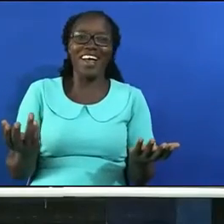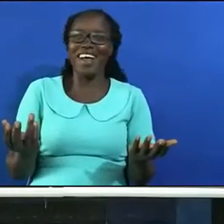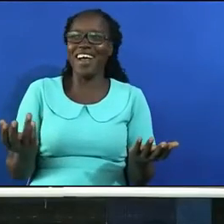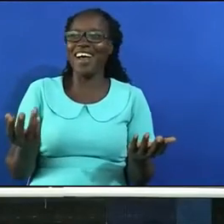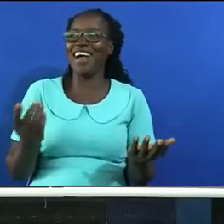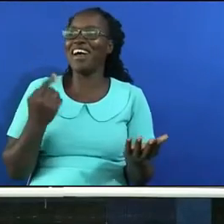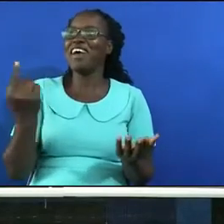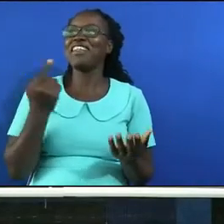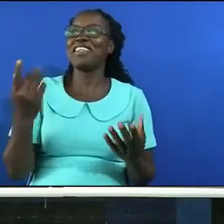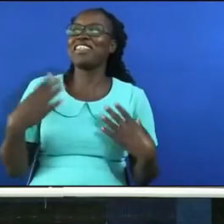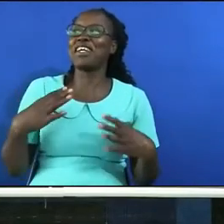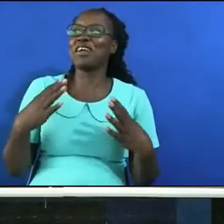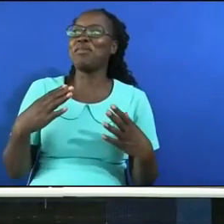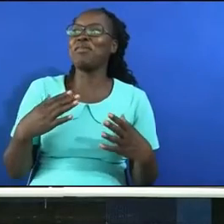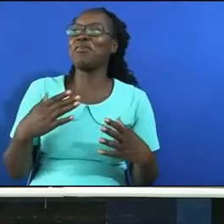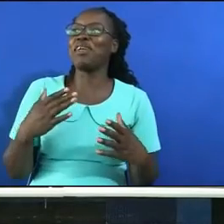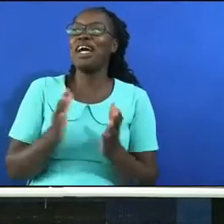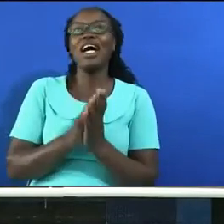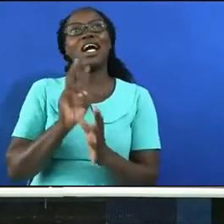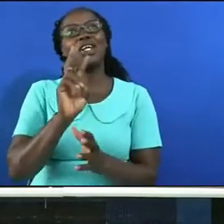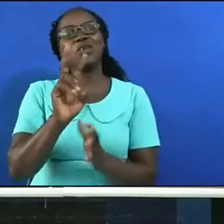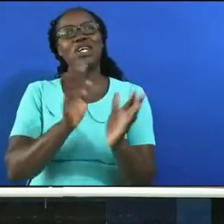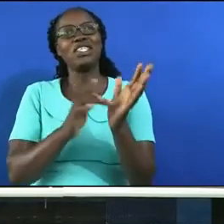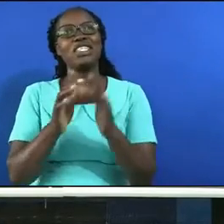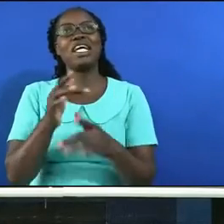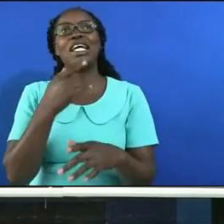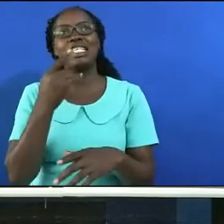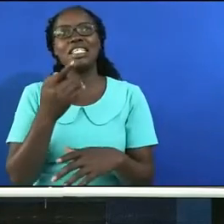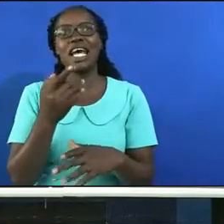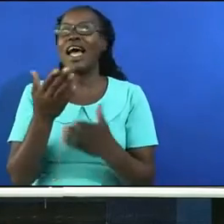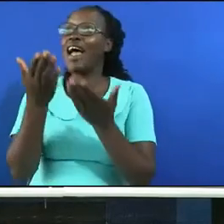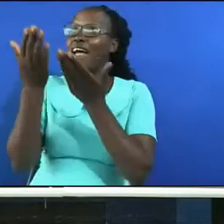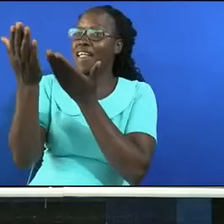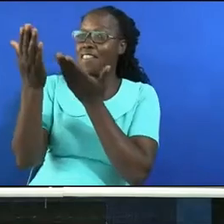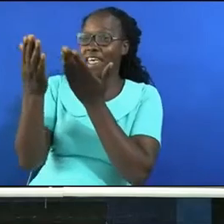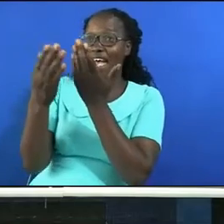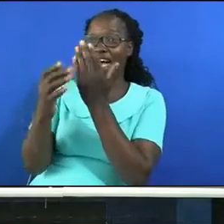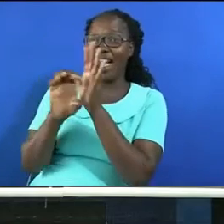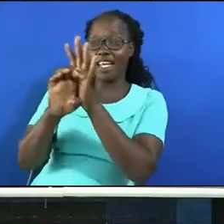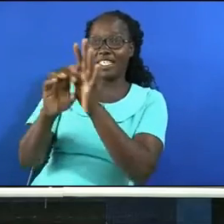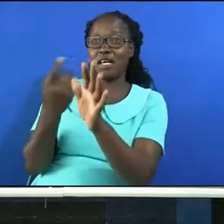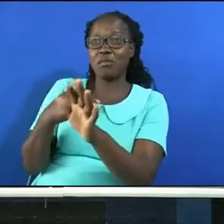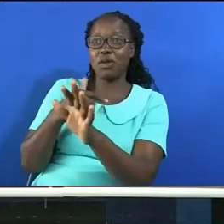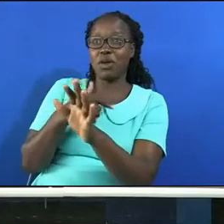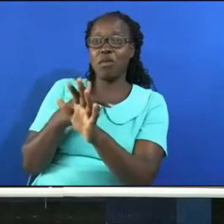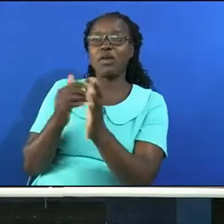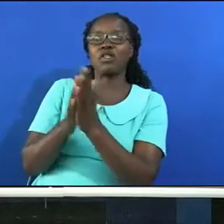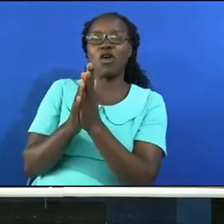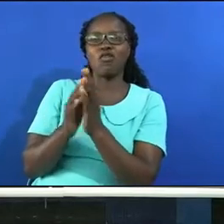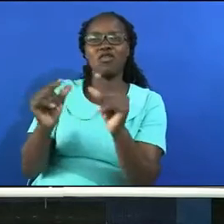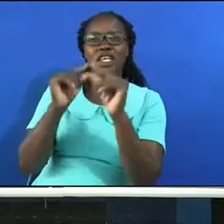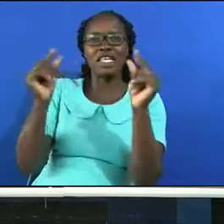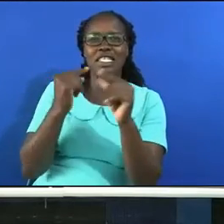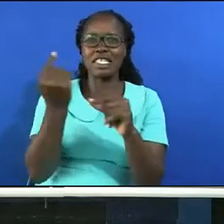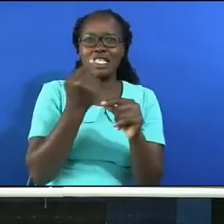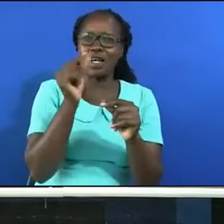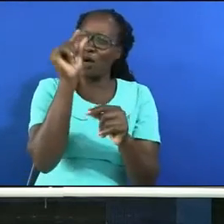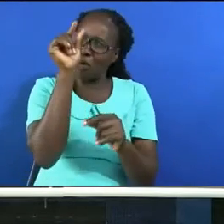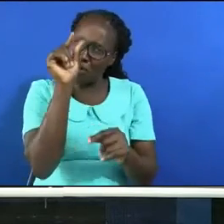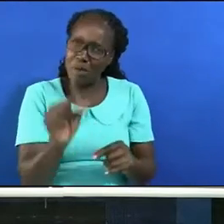Because the single people can point at Jesus and say, there goes our example of the greatest single